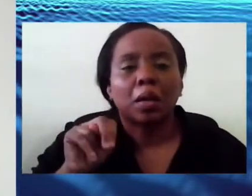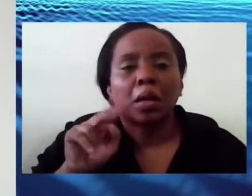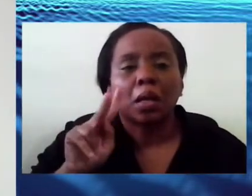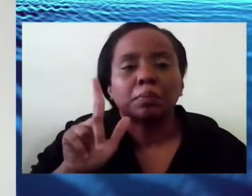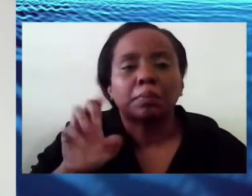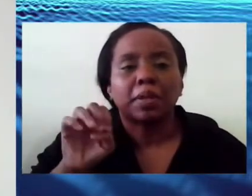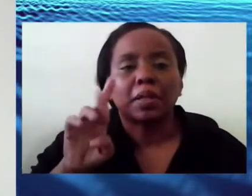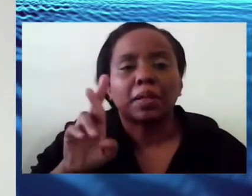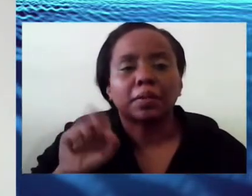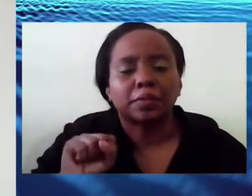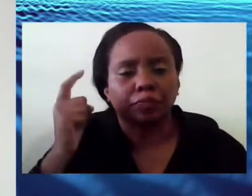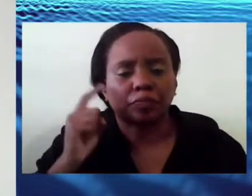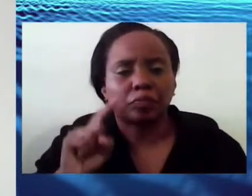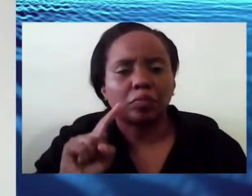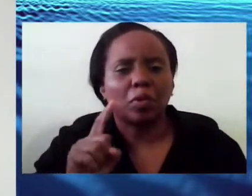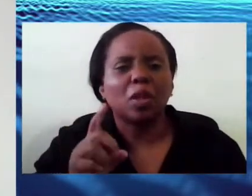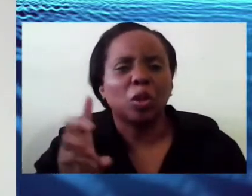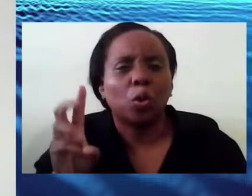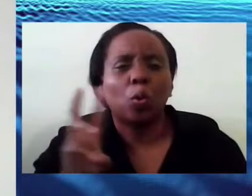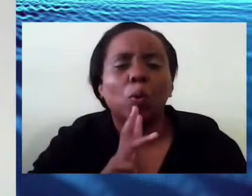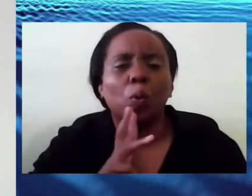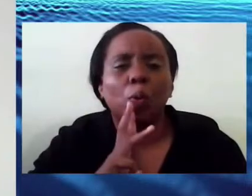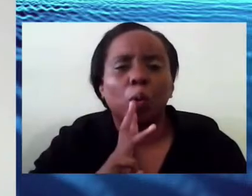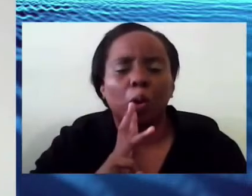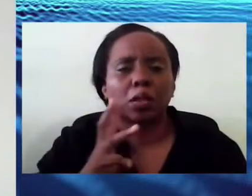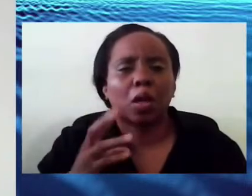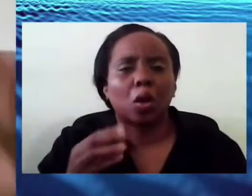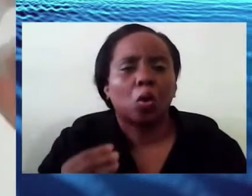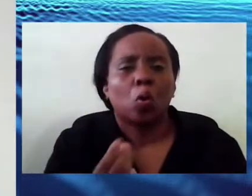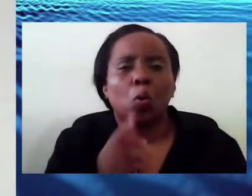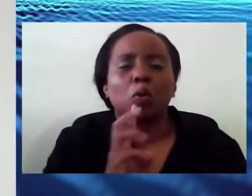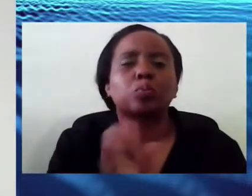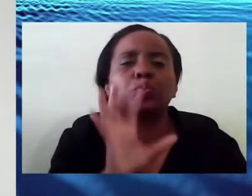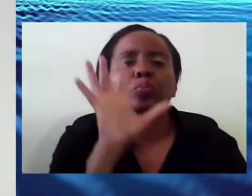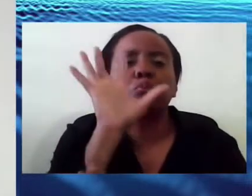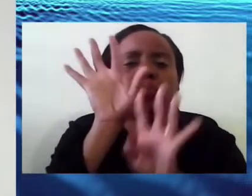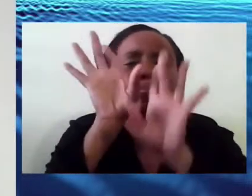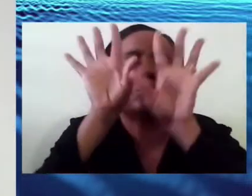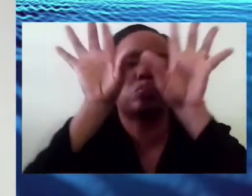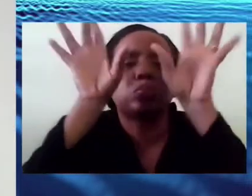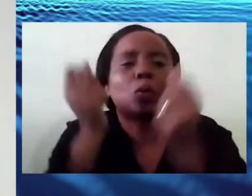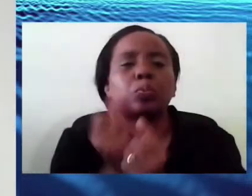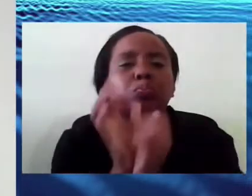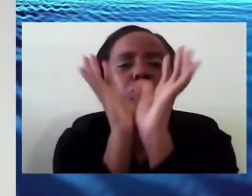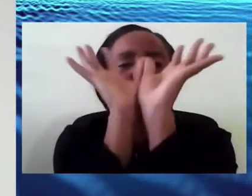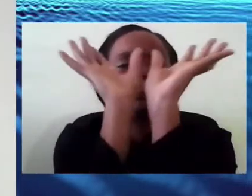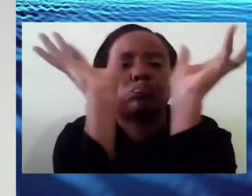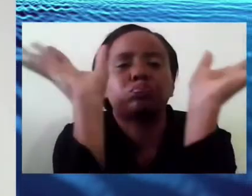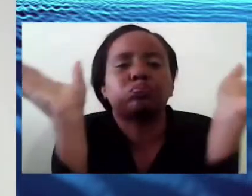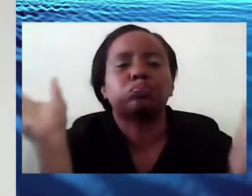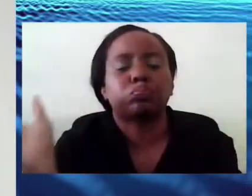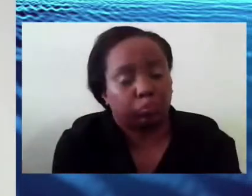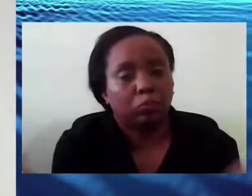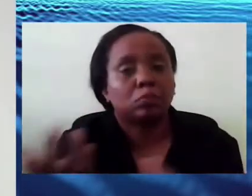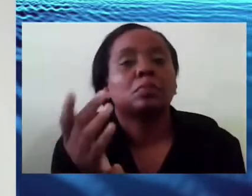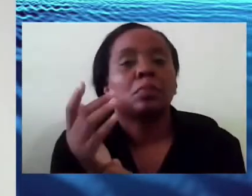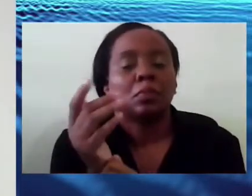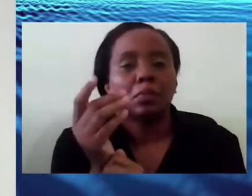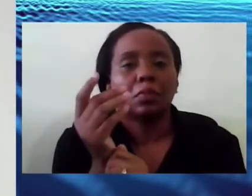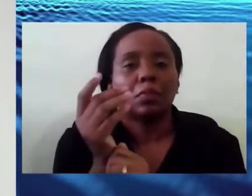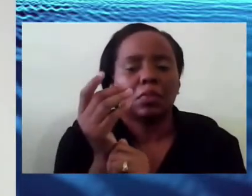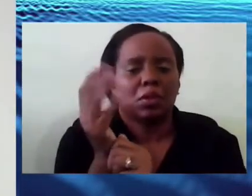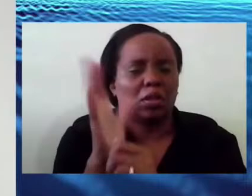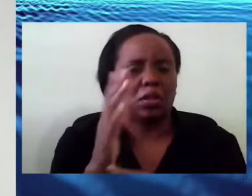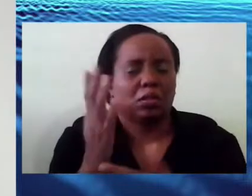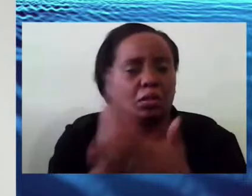will be more relevant or more practical for cattle who are higher grazers, and they will just eat the leaves of the grass rather than go right down to